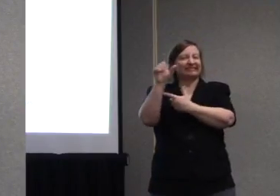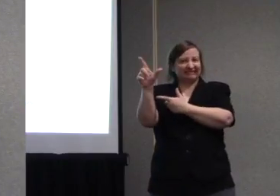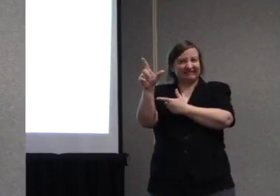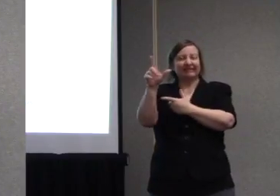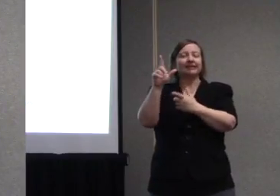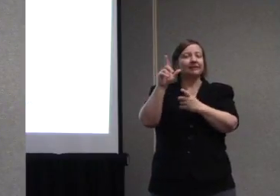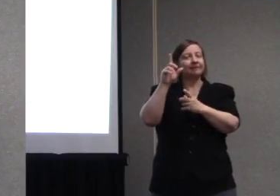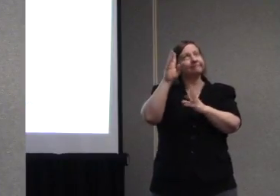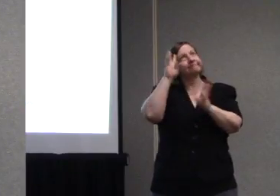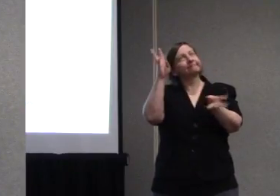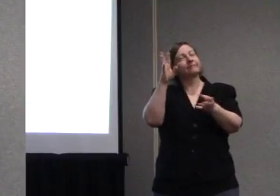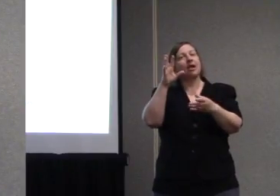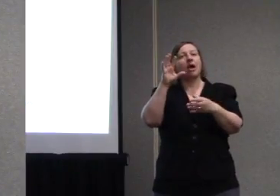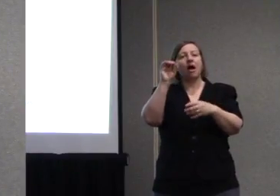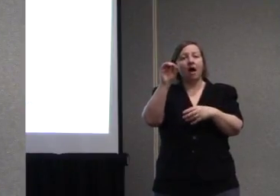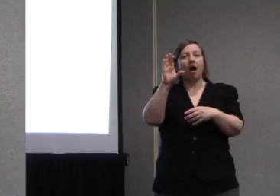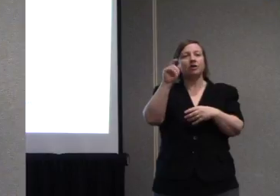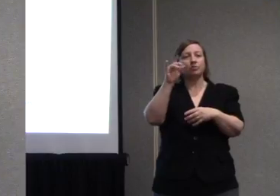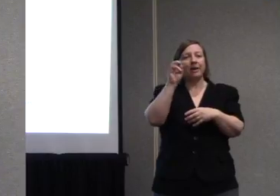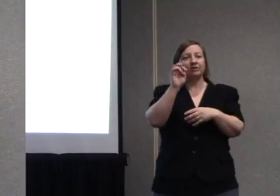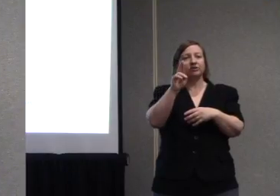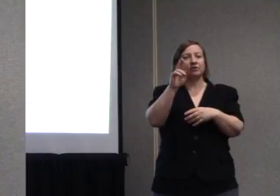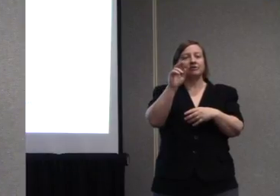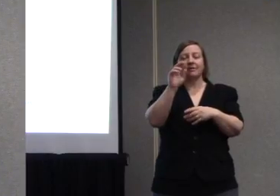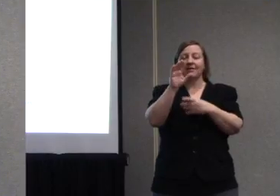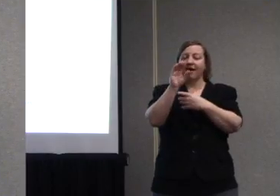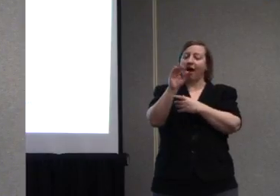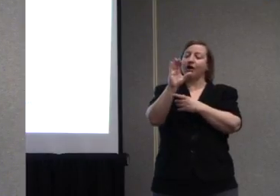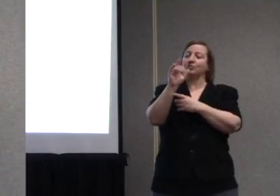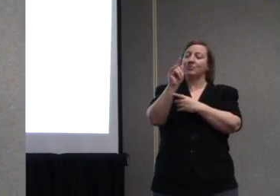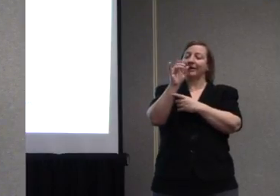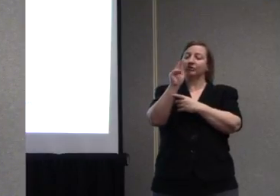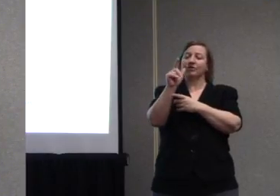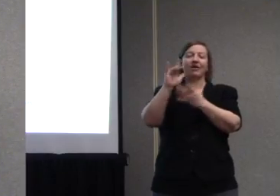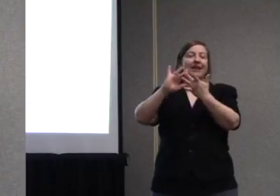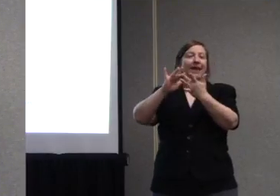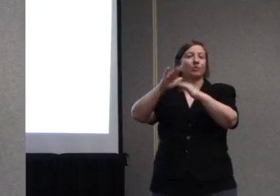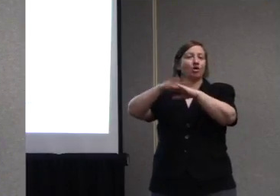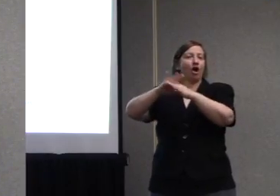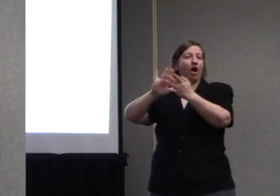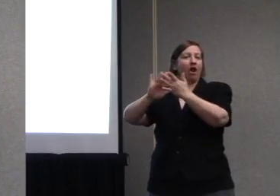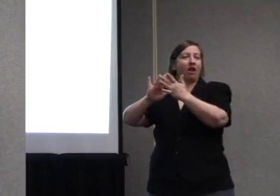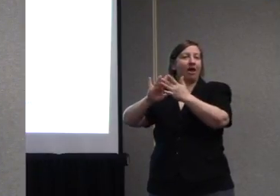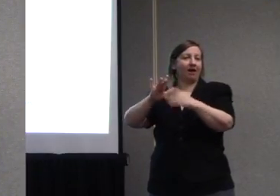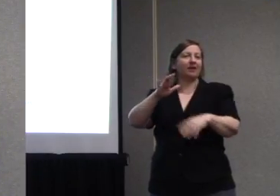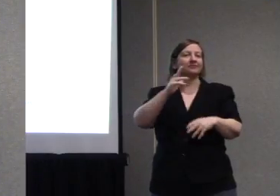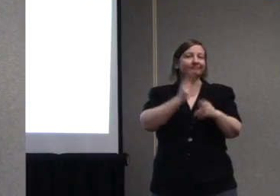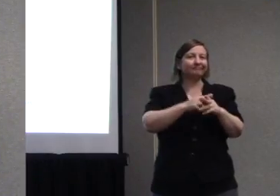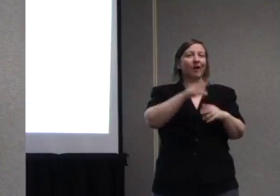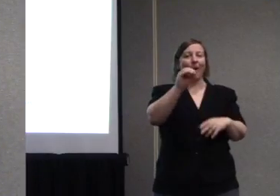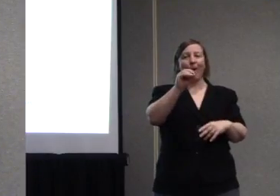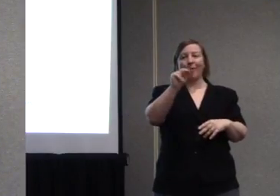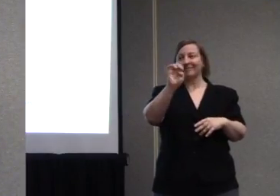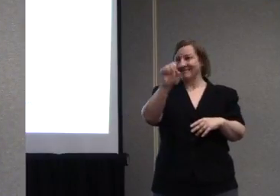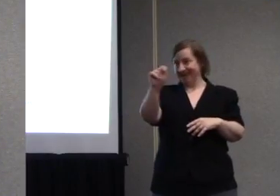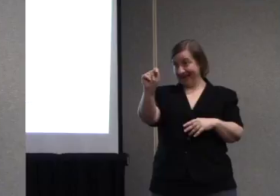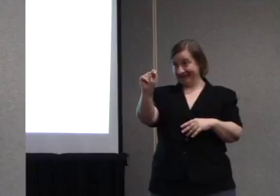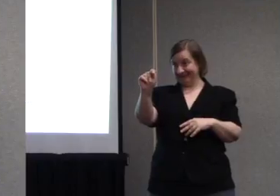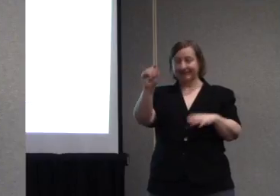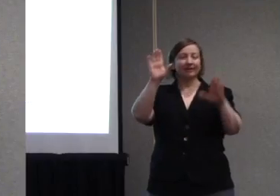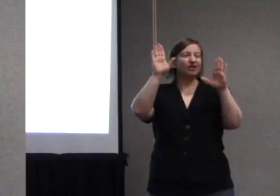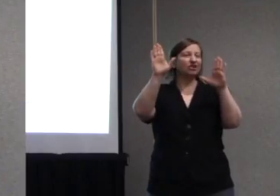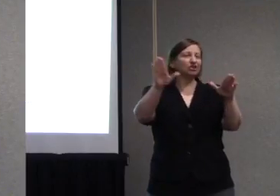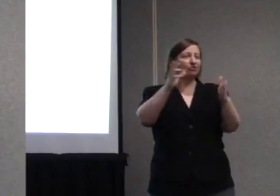the Department of Labor came up with the Occupational Network Online called the ONET. And it is a